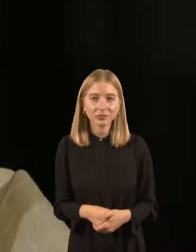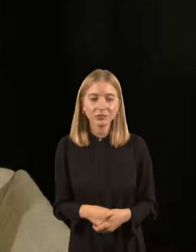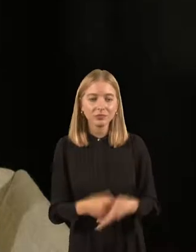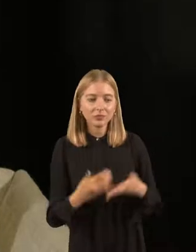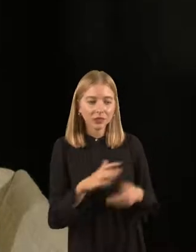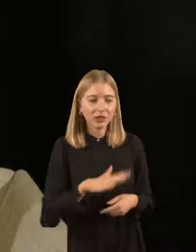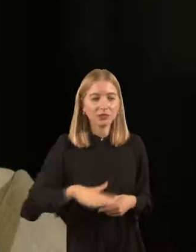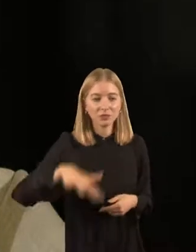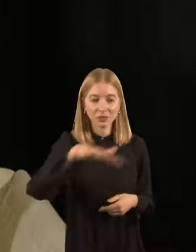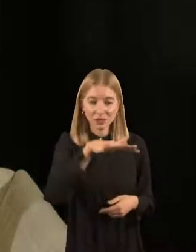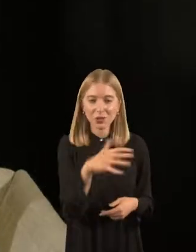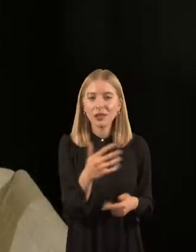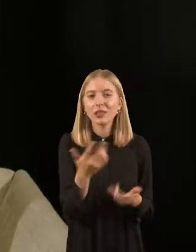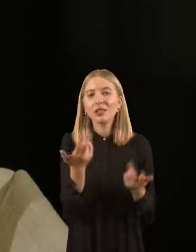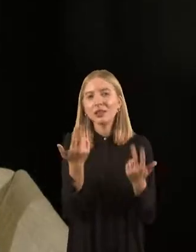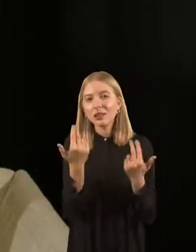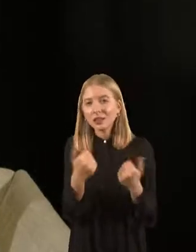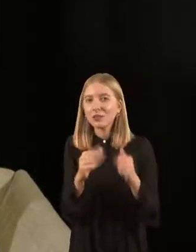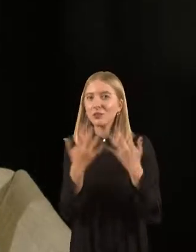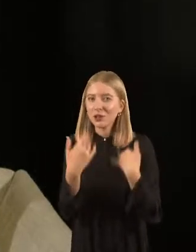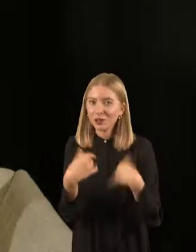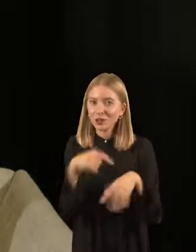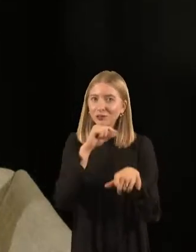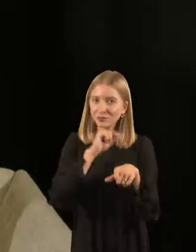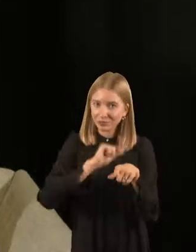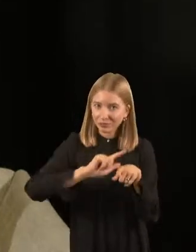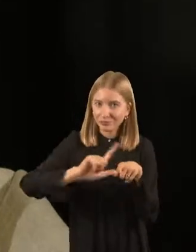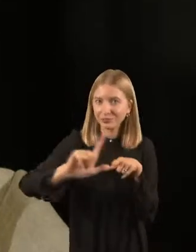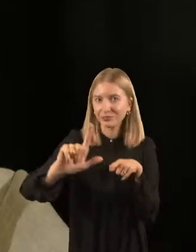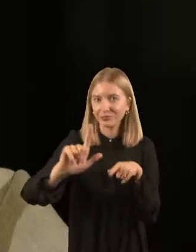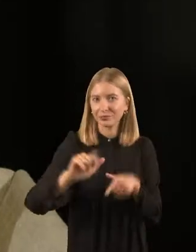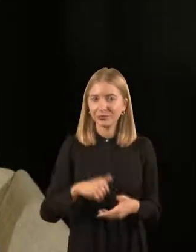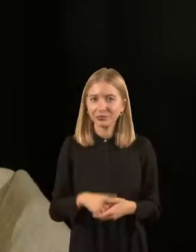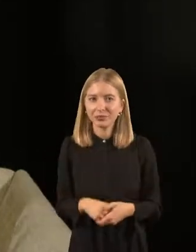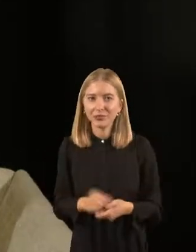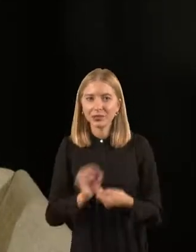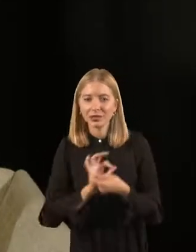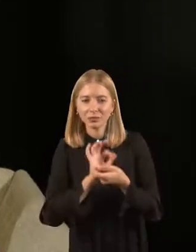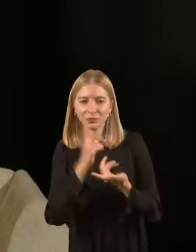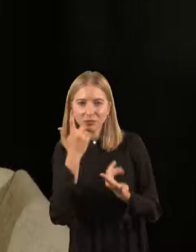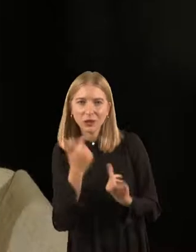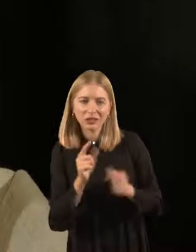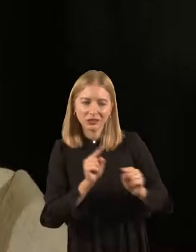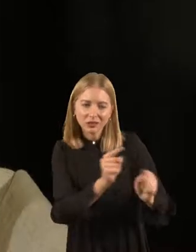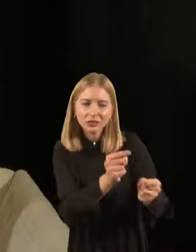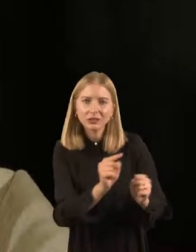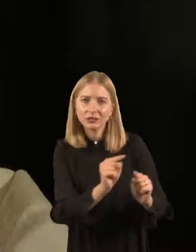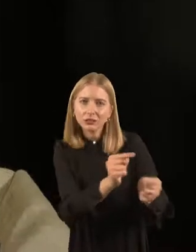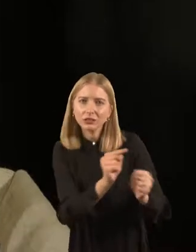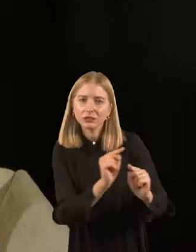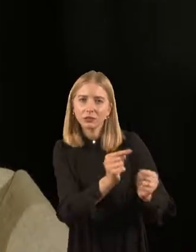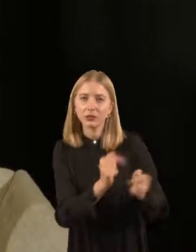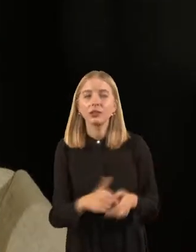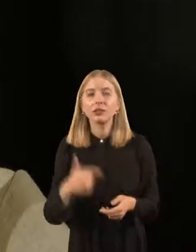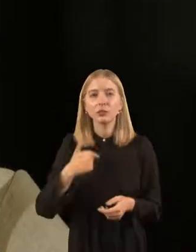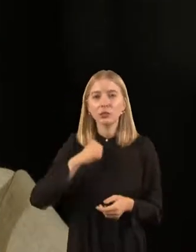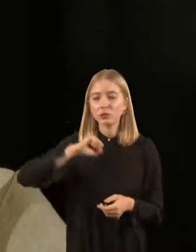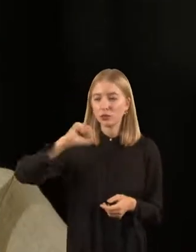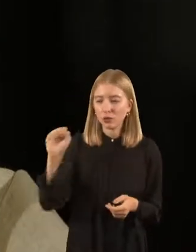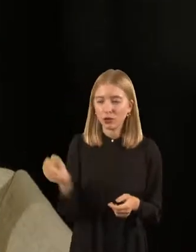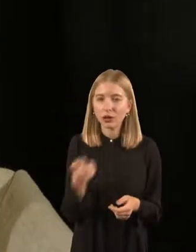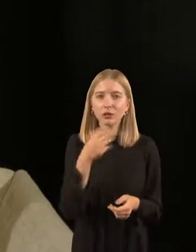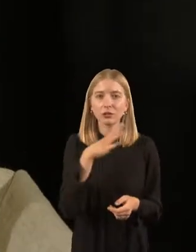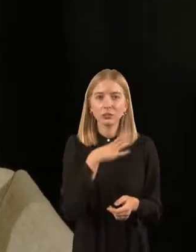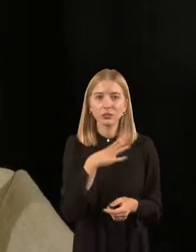do that. So is there societal pressure? Well, in Lithuania, the societal pressure is